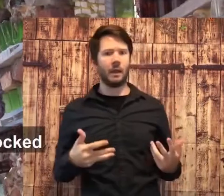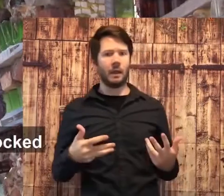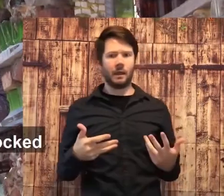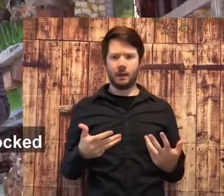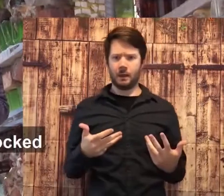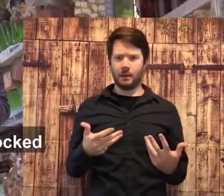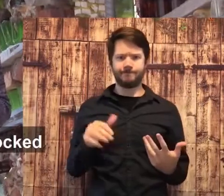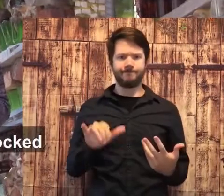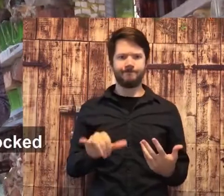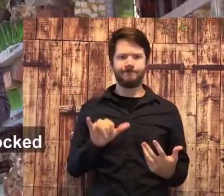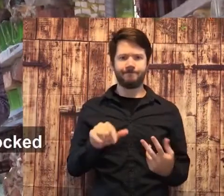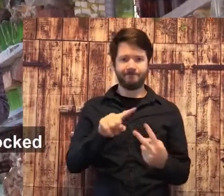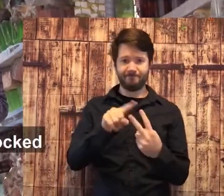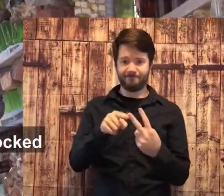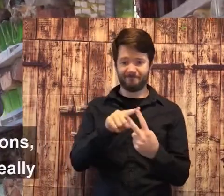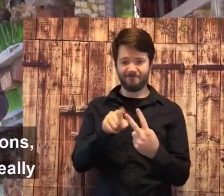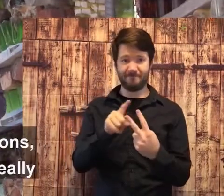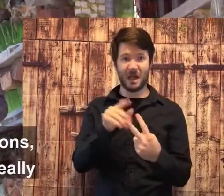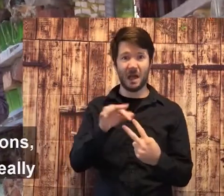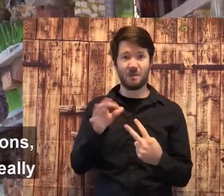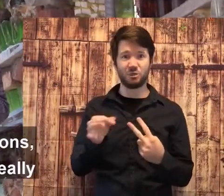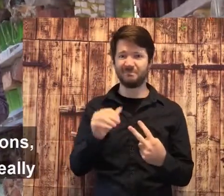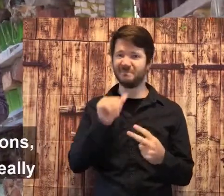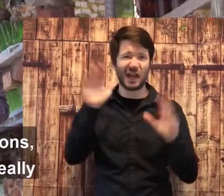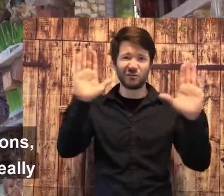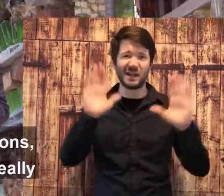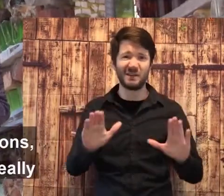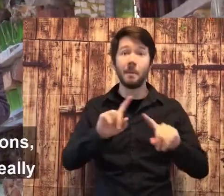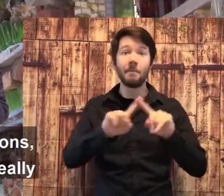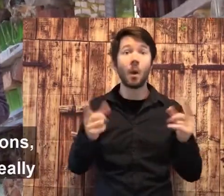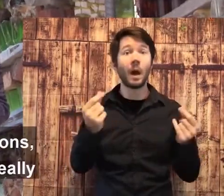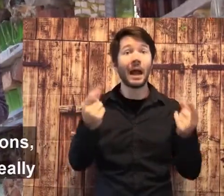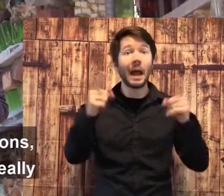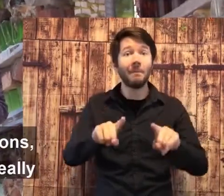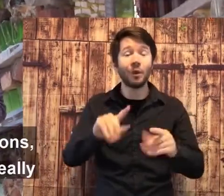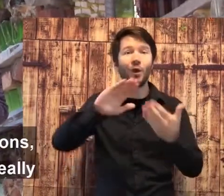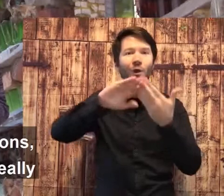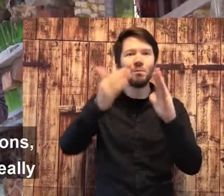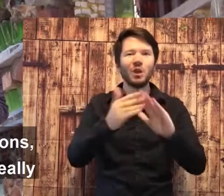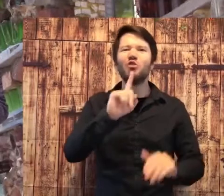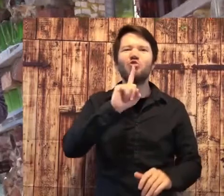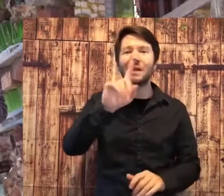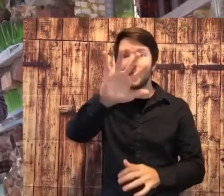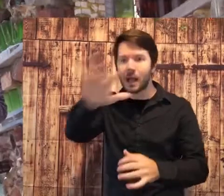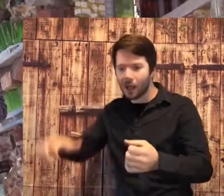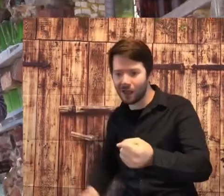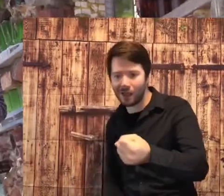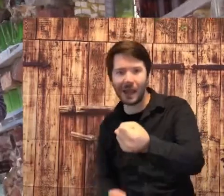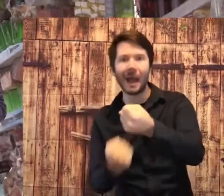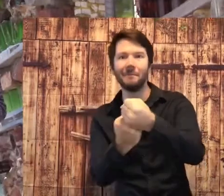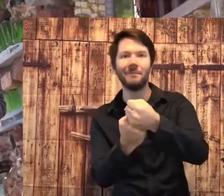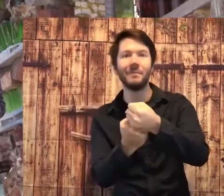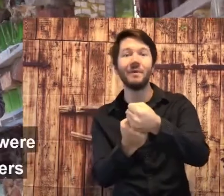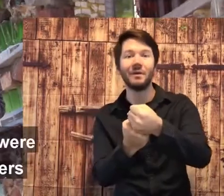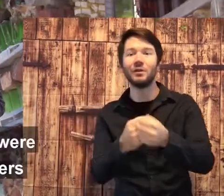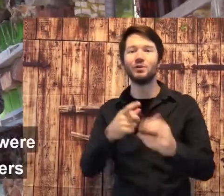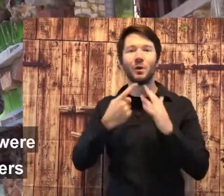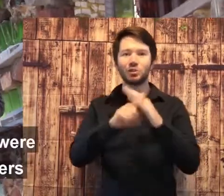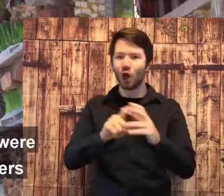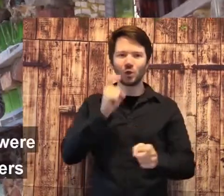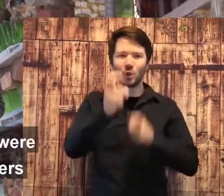knocked down at his expense. So neither of those were really great options, but what happened was the community really came to Isaiah's rescue. So